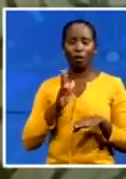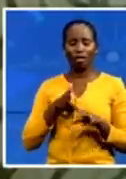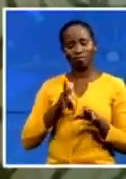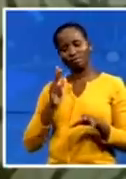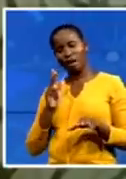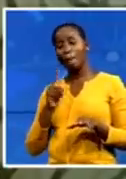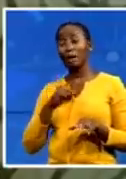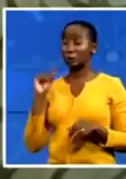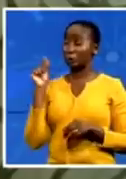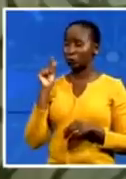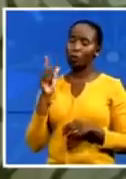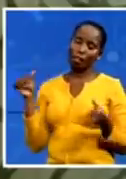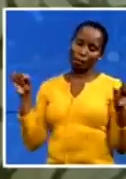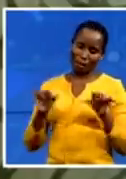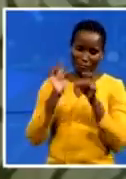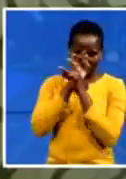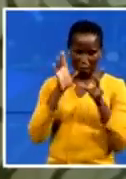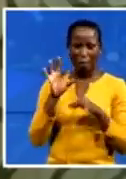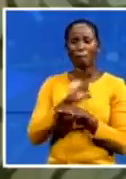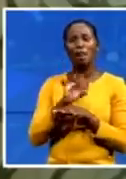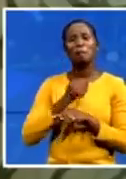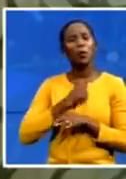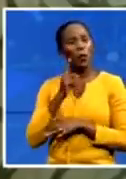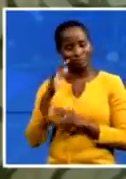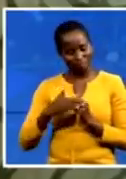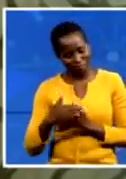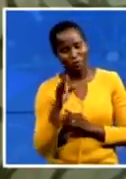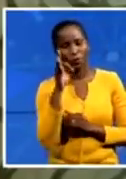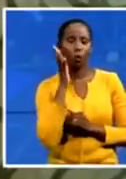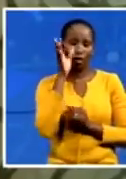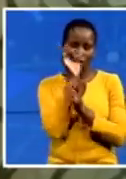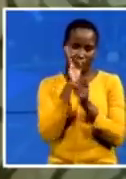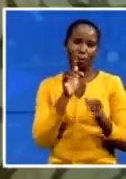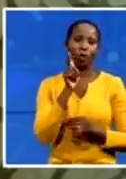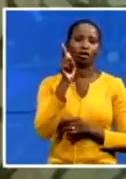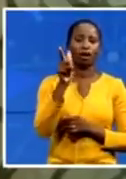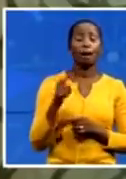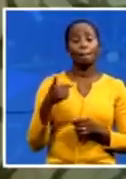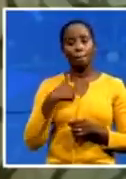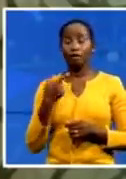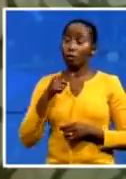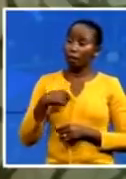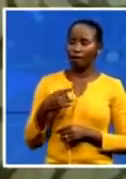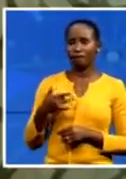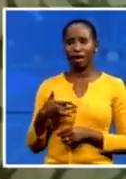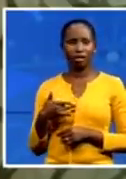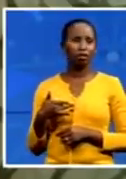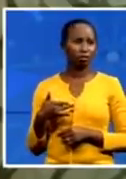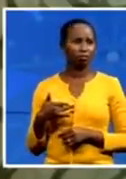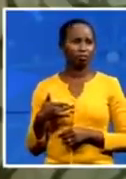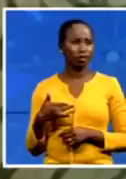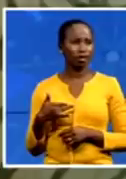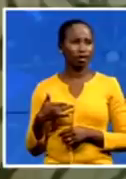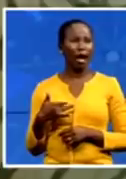definitely have so much energy and so many ideas that for me it would be a waste of my potential,